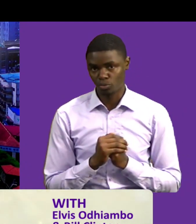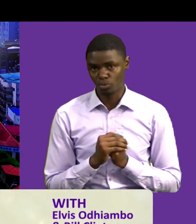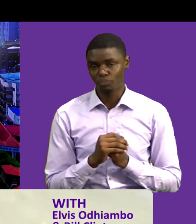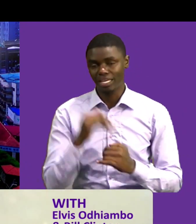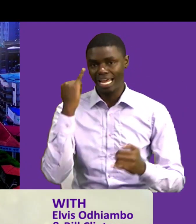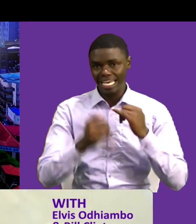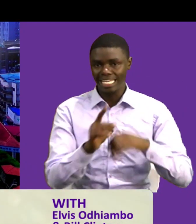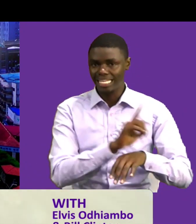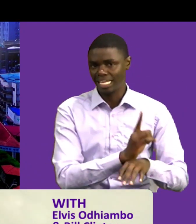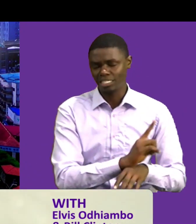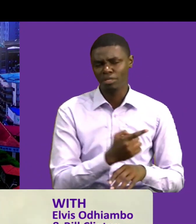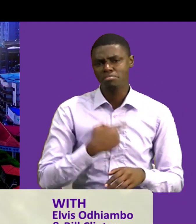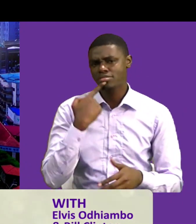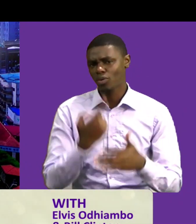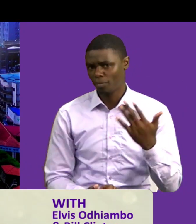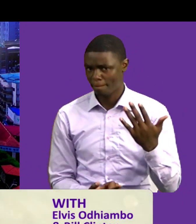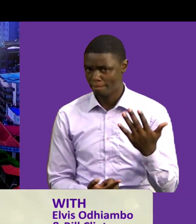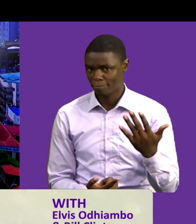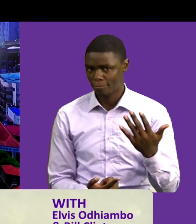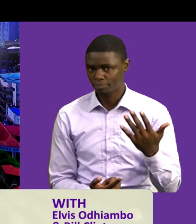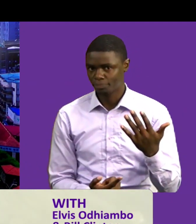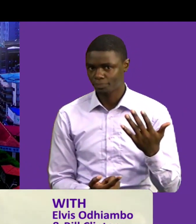in the last minute. So I will say